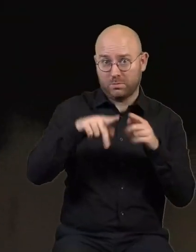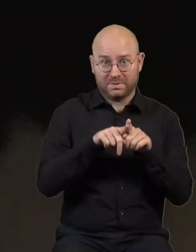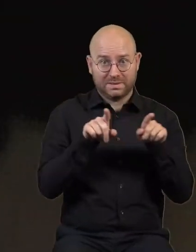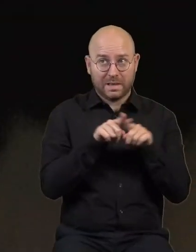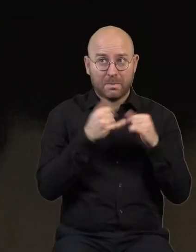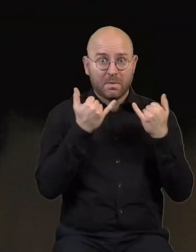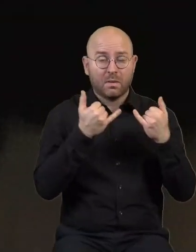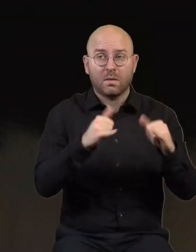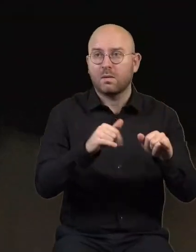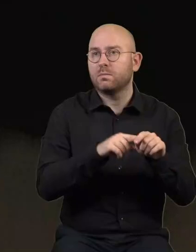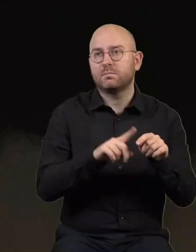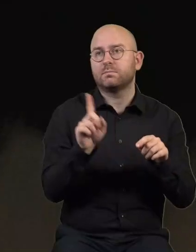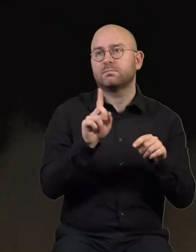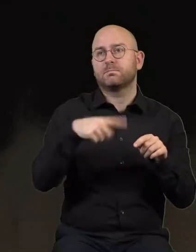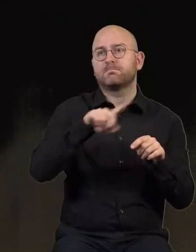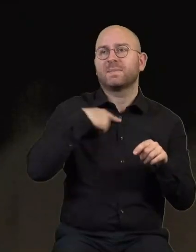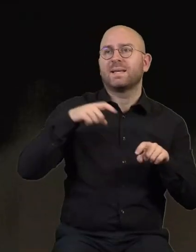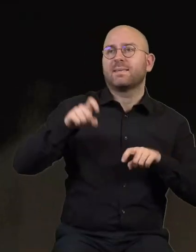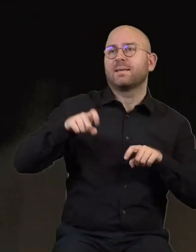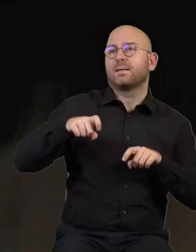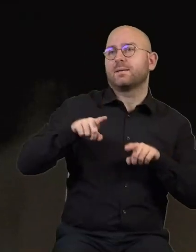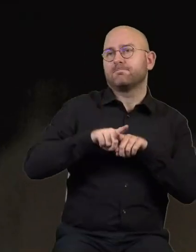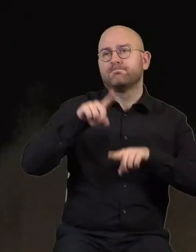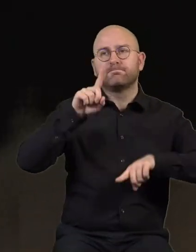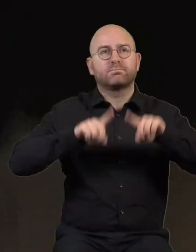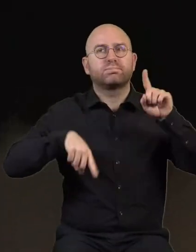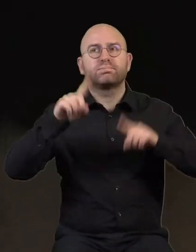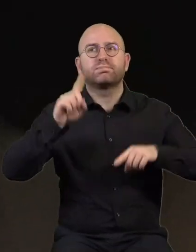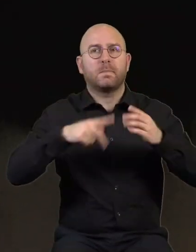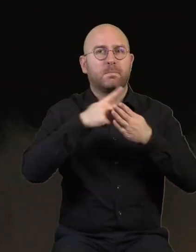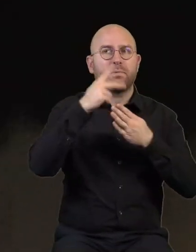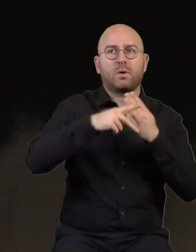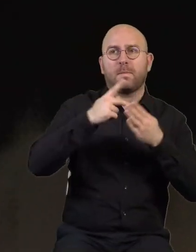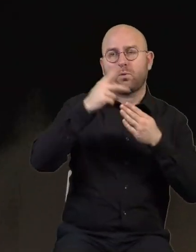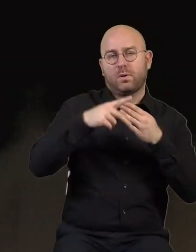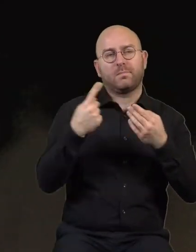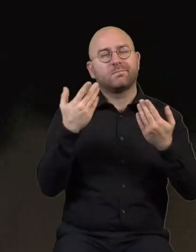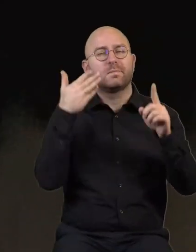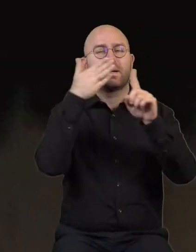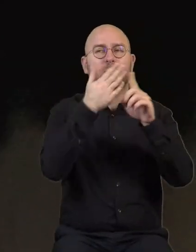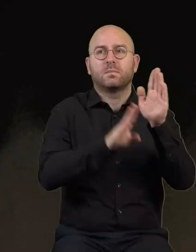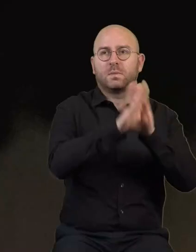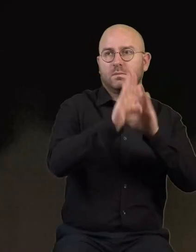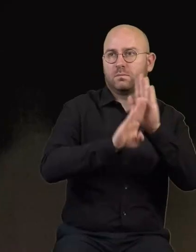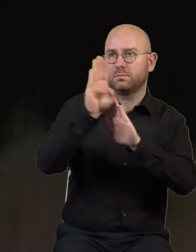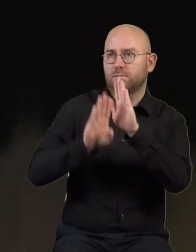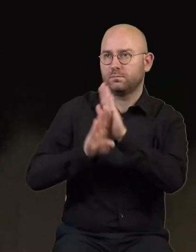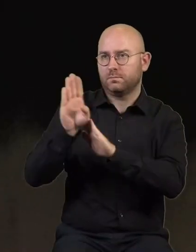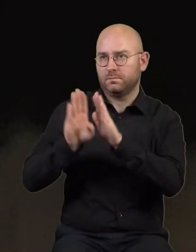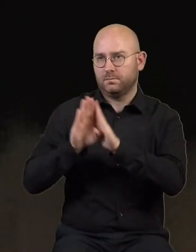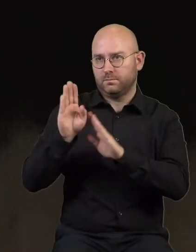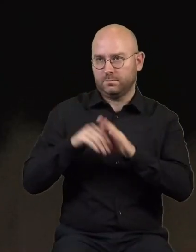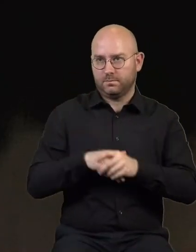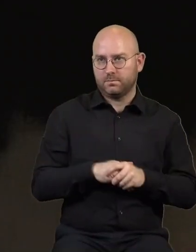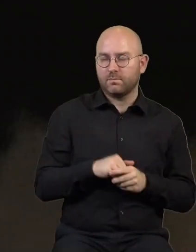The RRF has its advantages. The flexibility of the RRF is good. The reforms that the